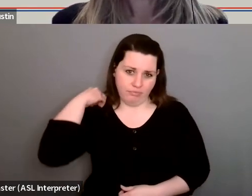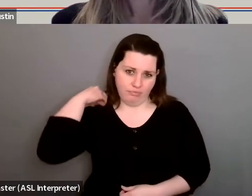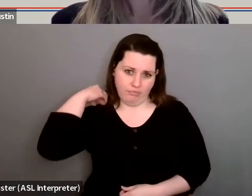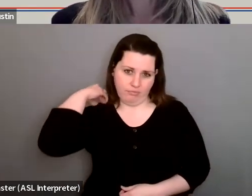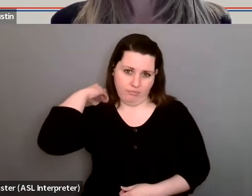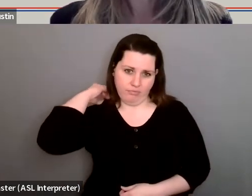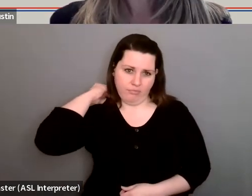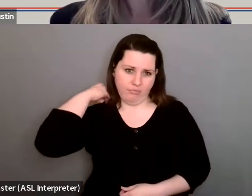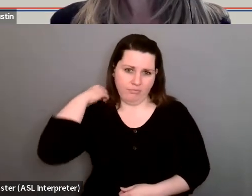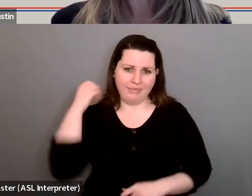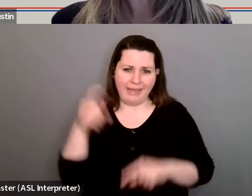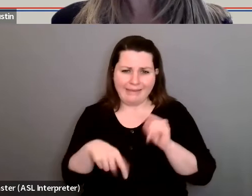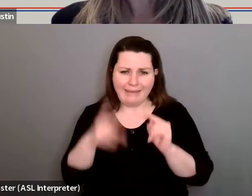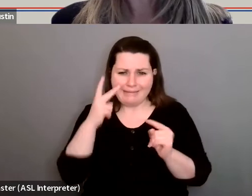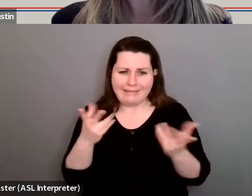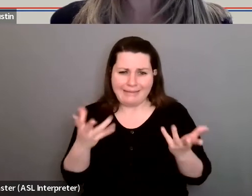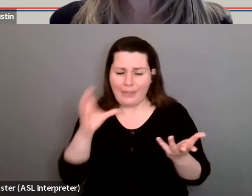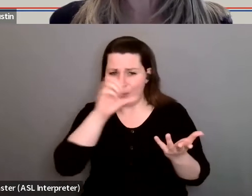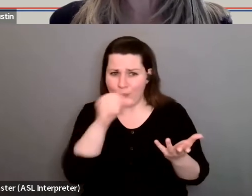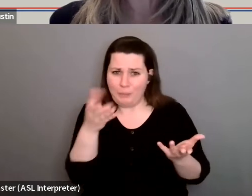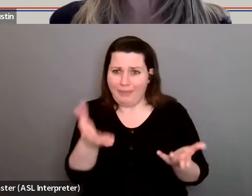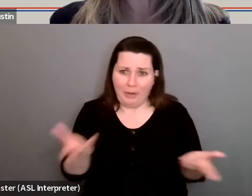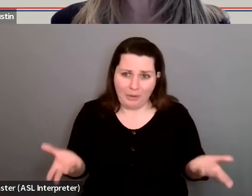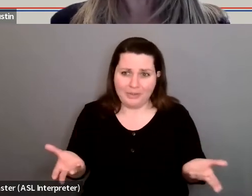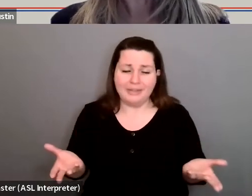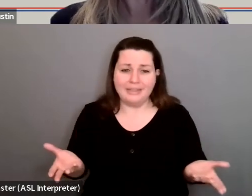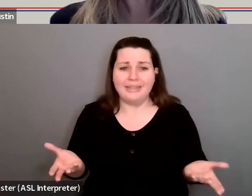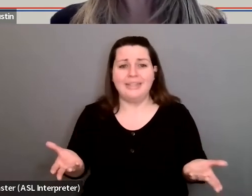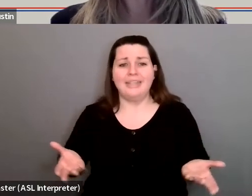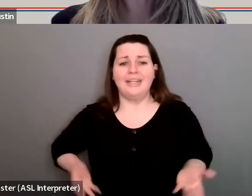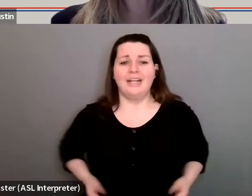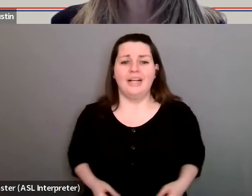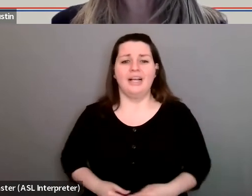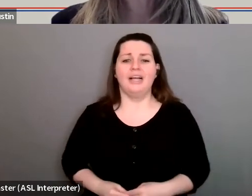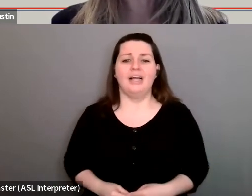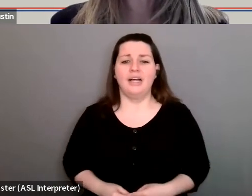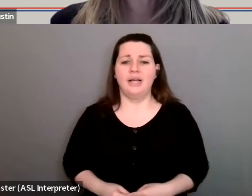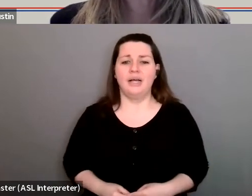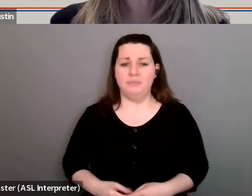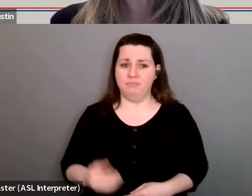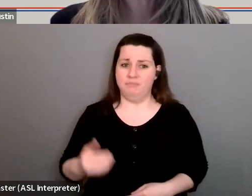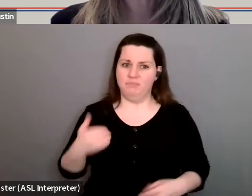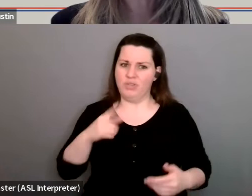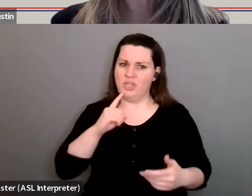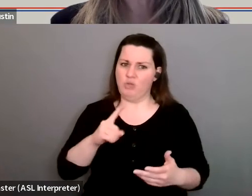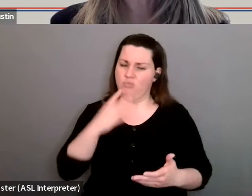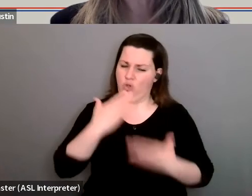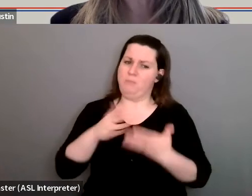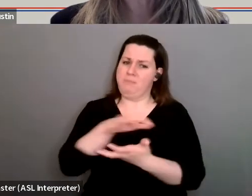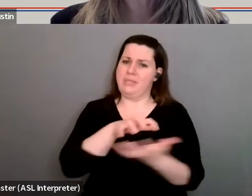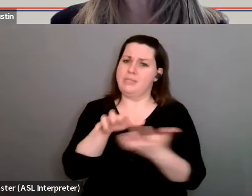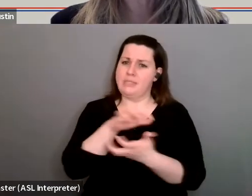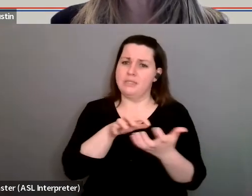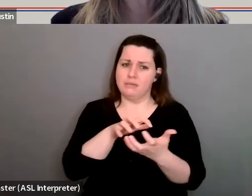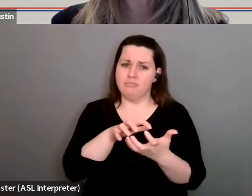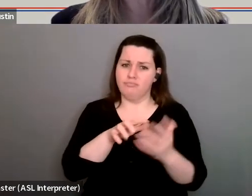And I can't see the screen, so I assume that they're up on the screen. It looks like we've got a great mix today of, you